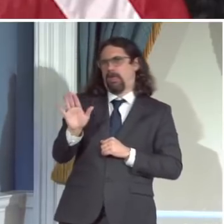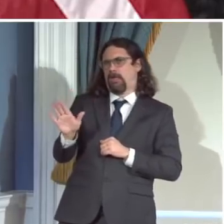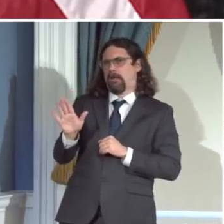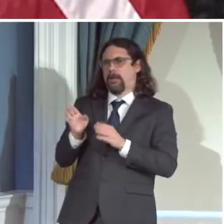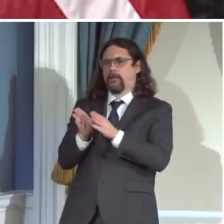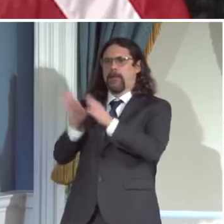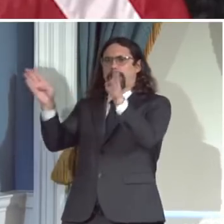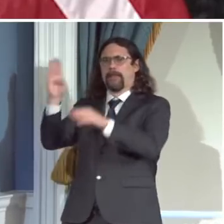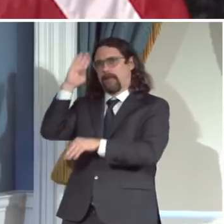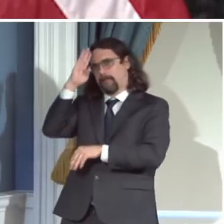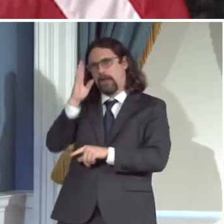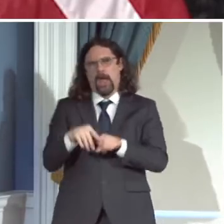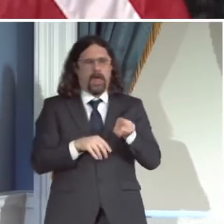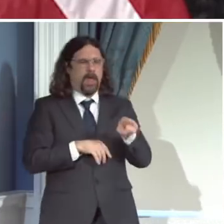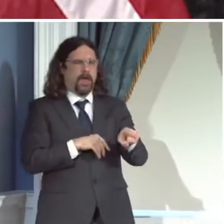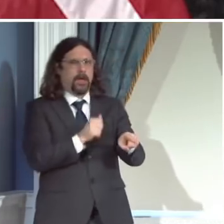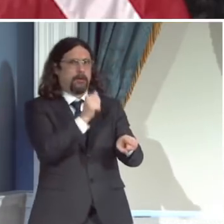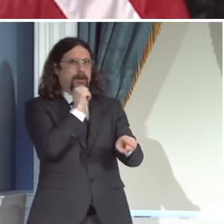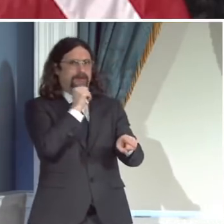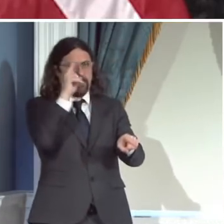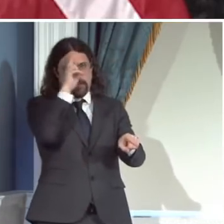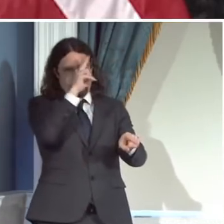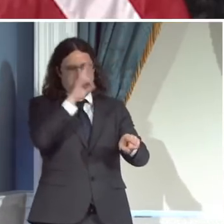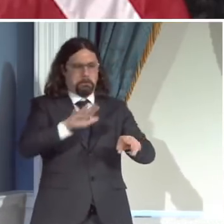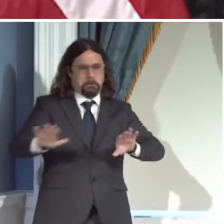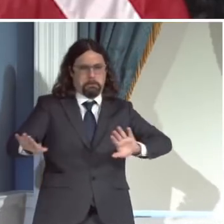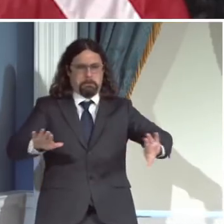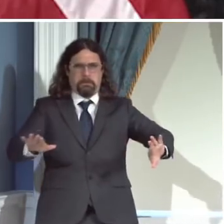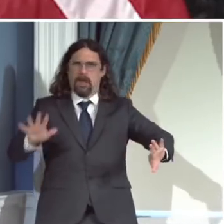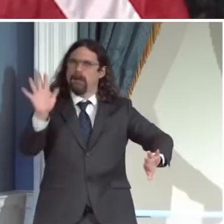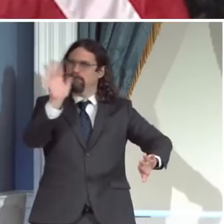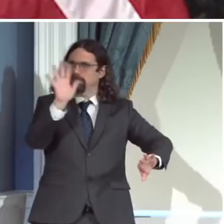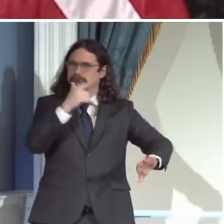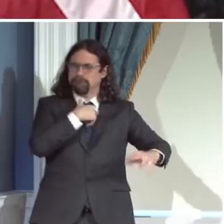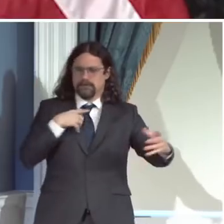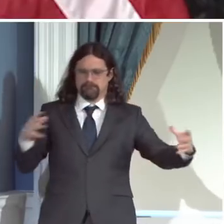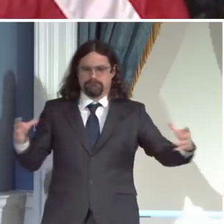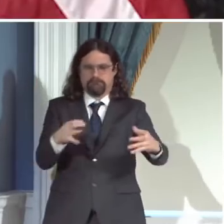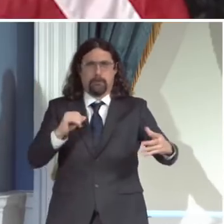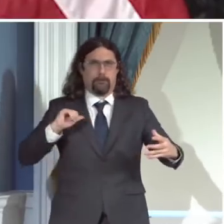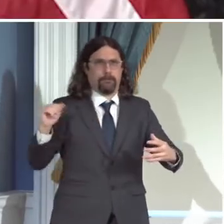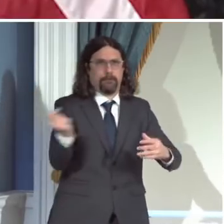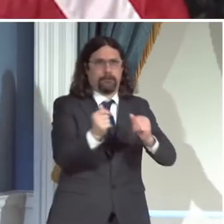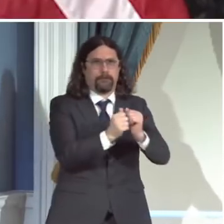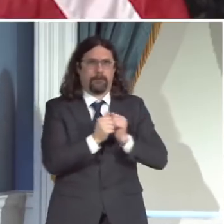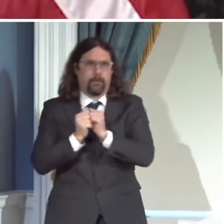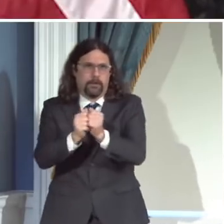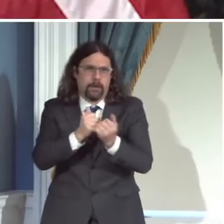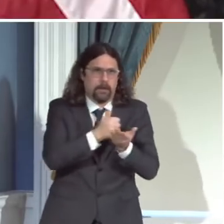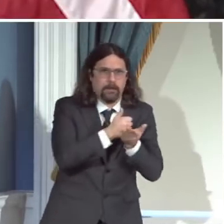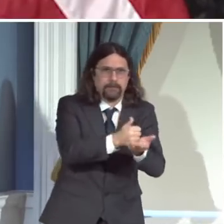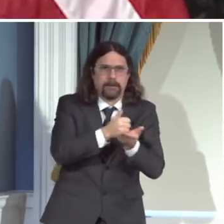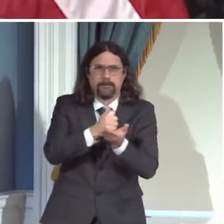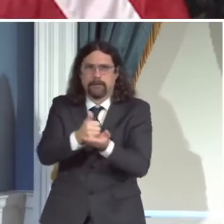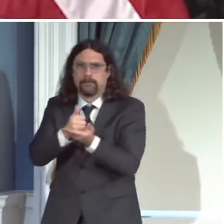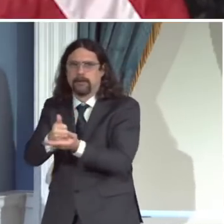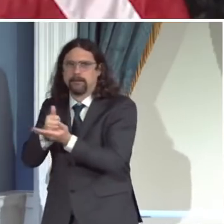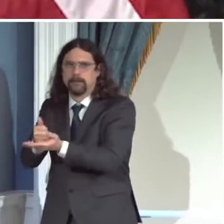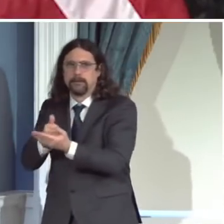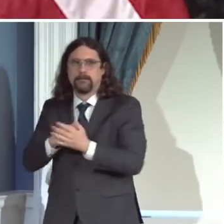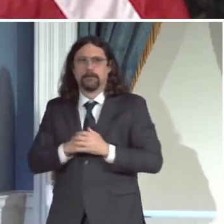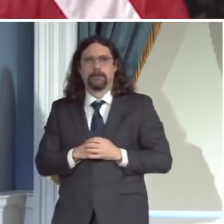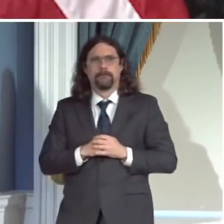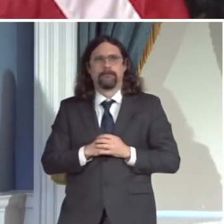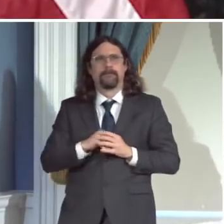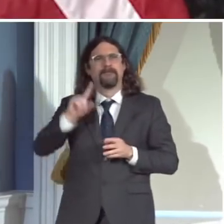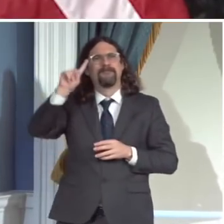thinking about our first responders, who obviously need to get the protective gear, the PPEs when they need them. We have